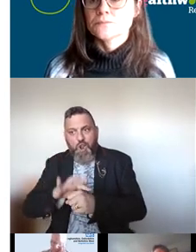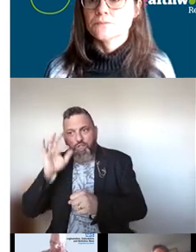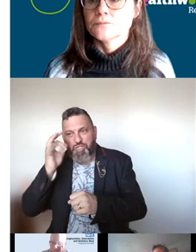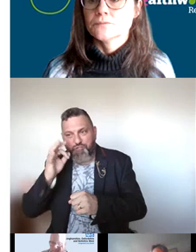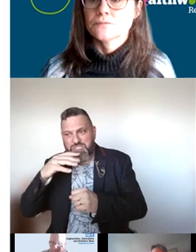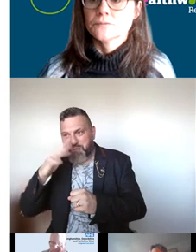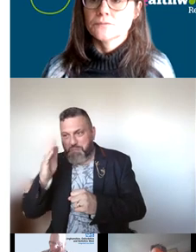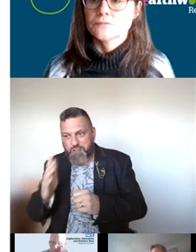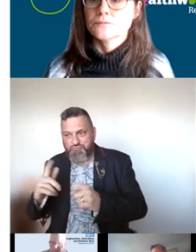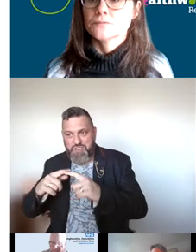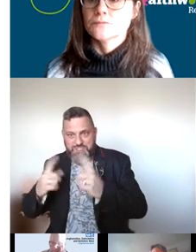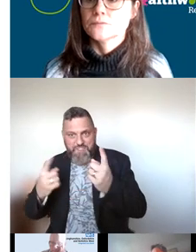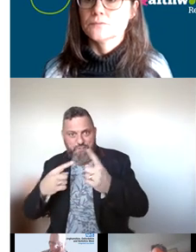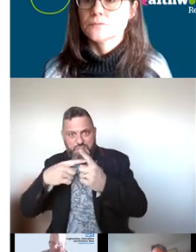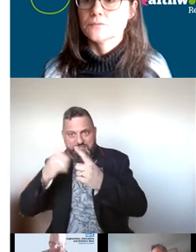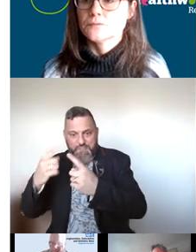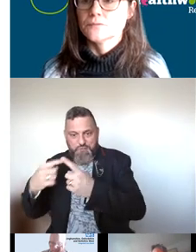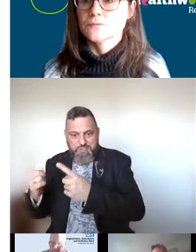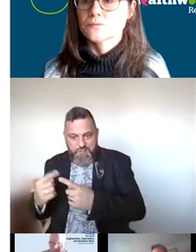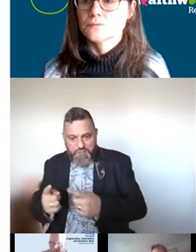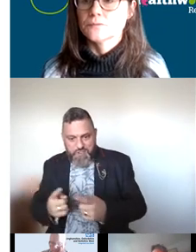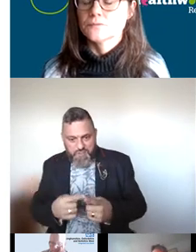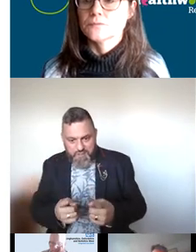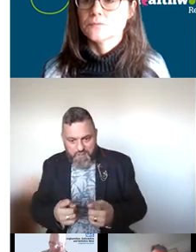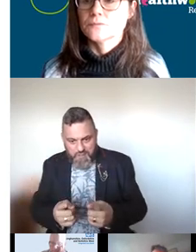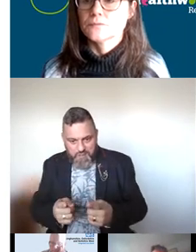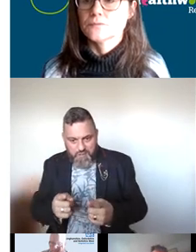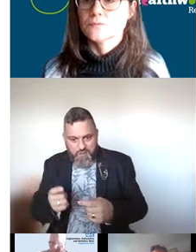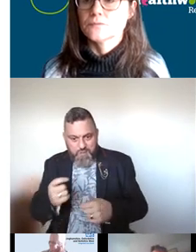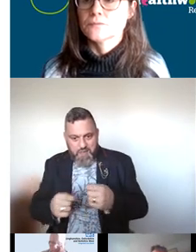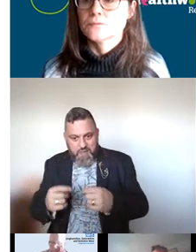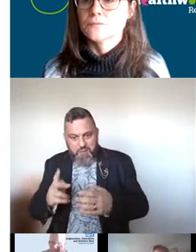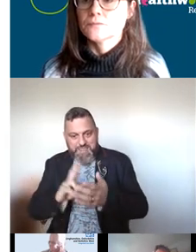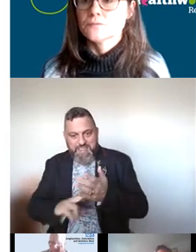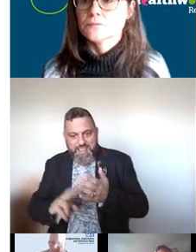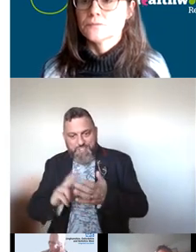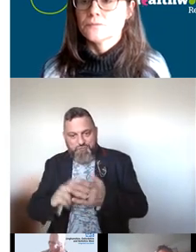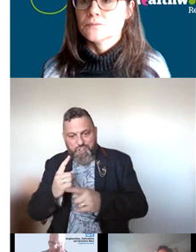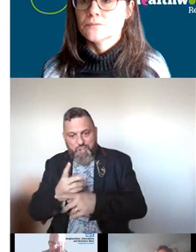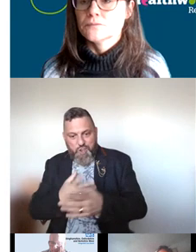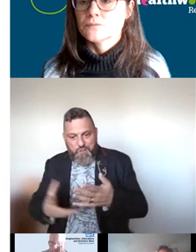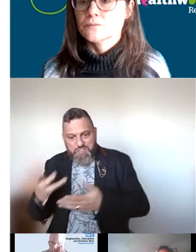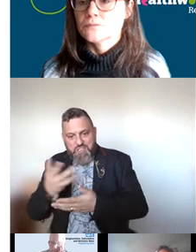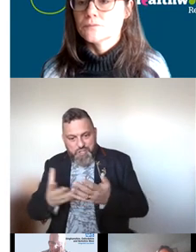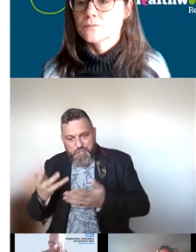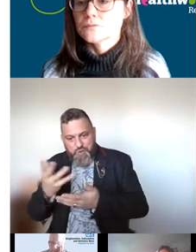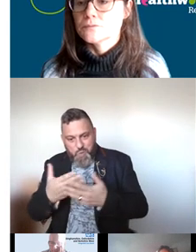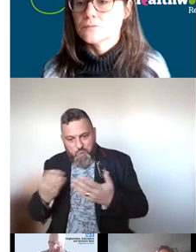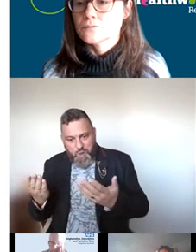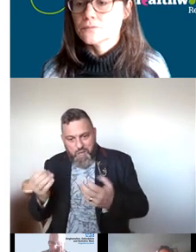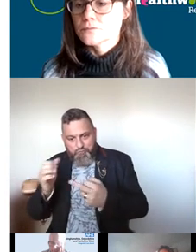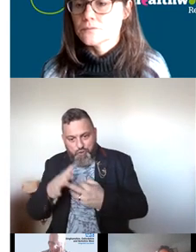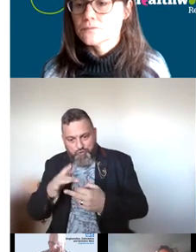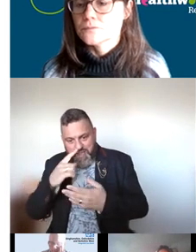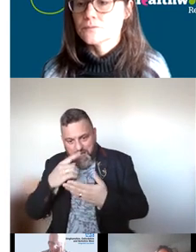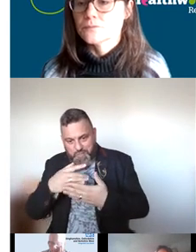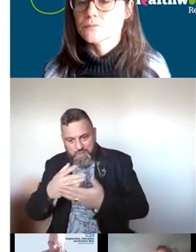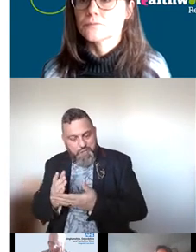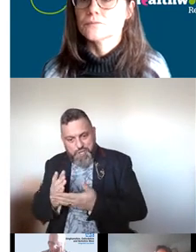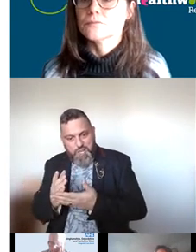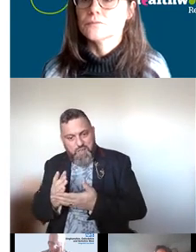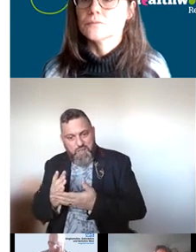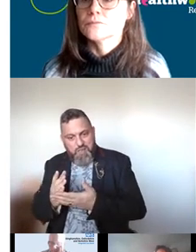give space for natural conversation, where priorities can be shared. From a public health